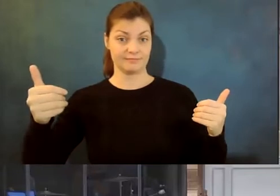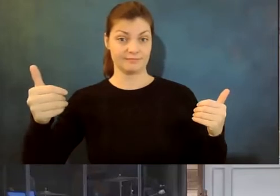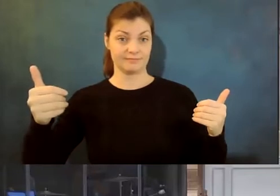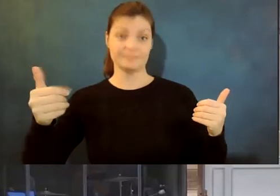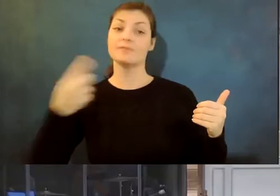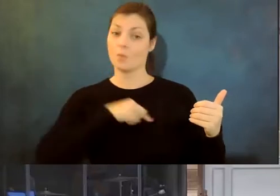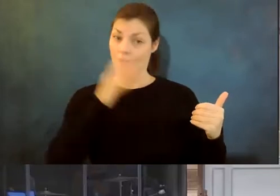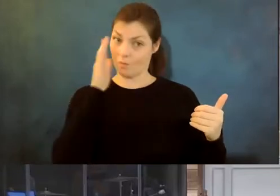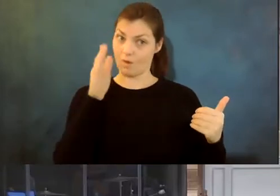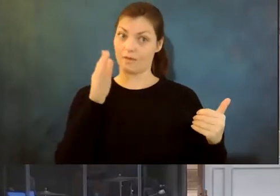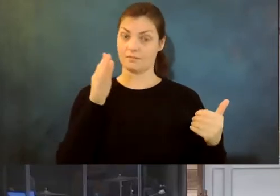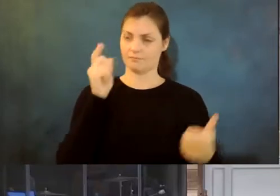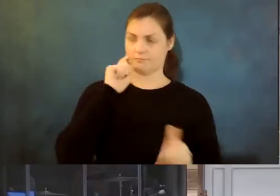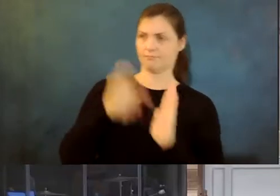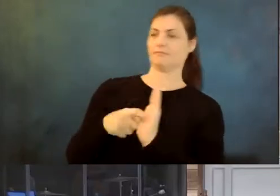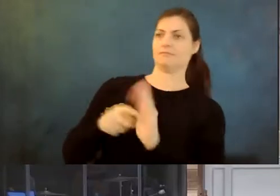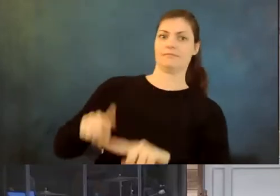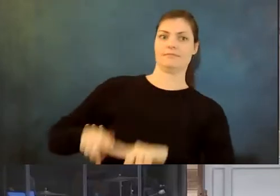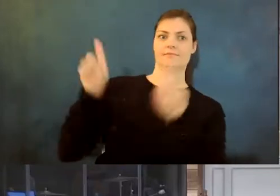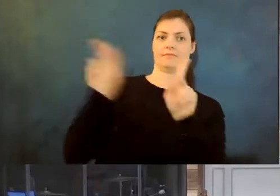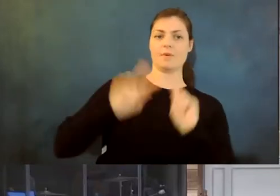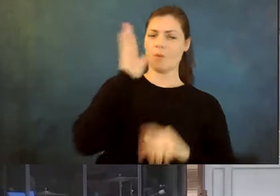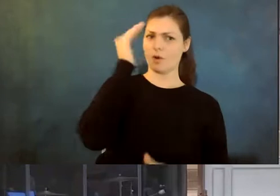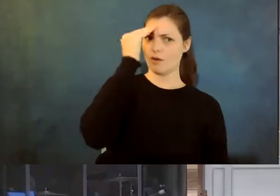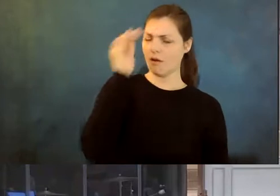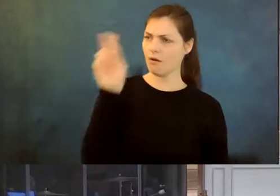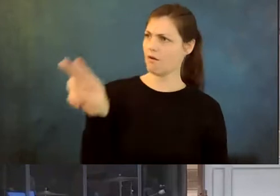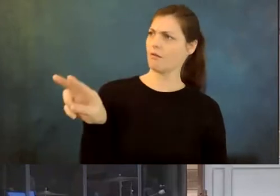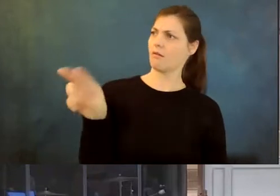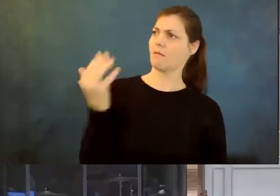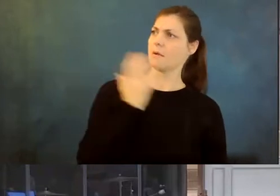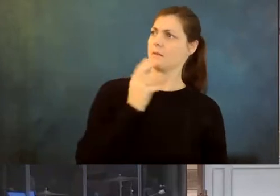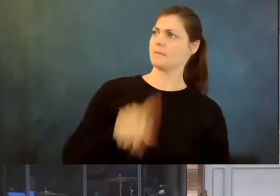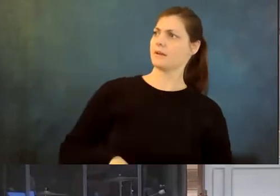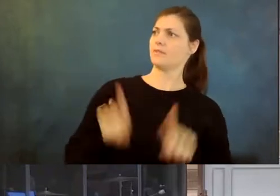we will stand out and people will know there's something different.